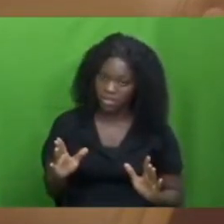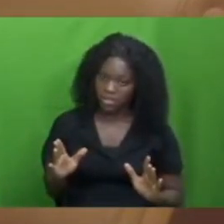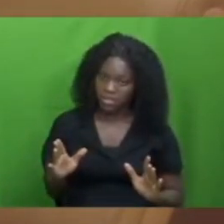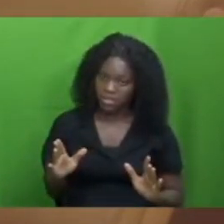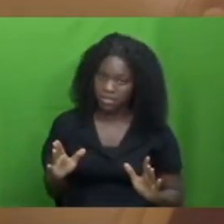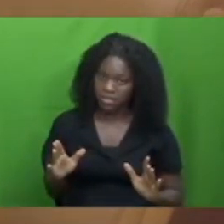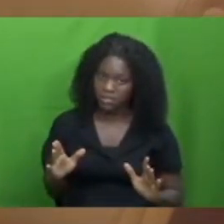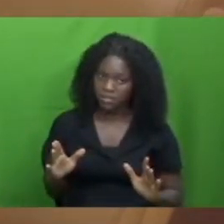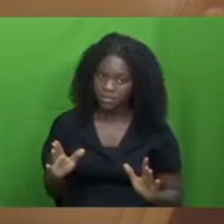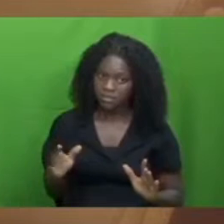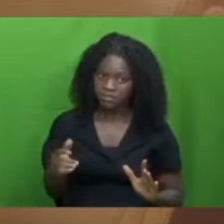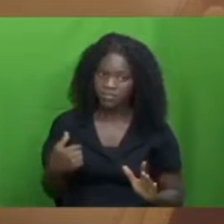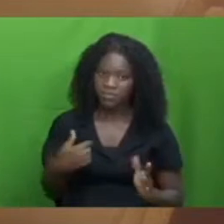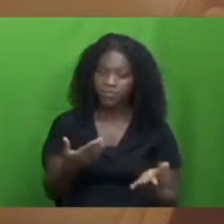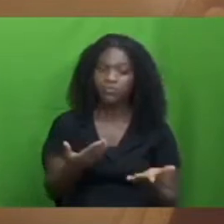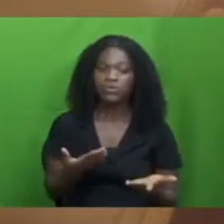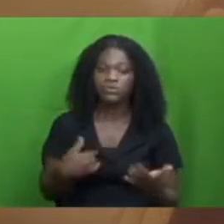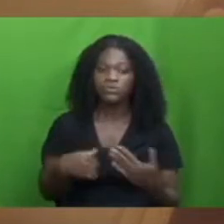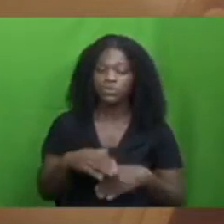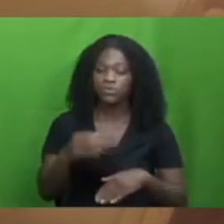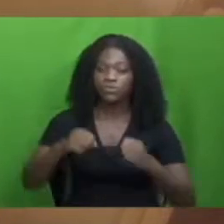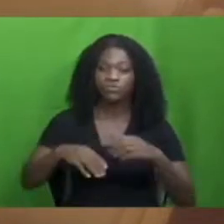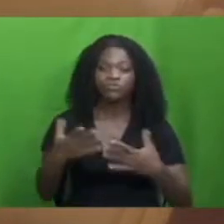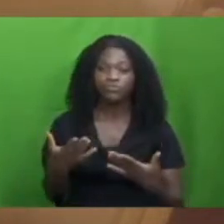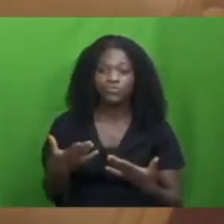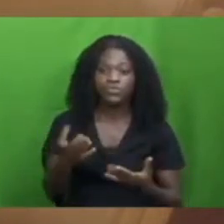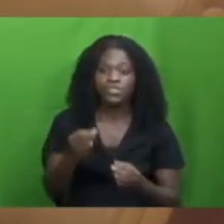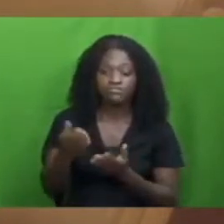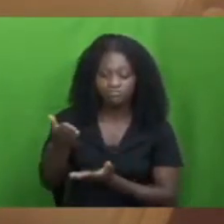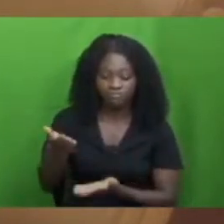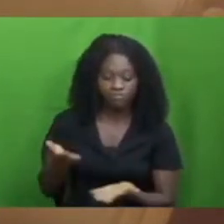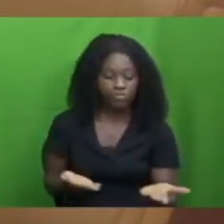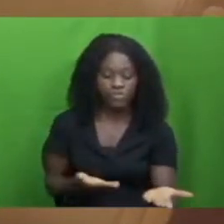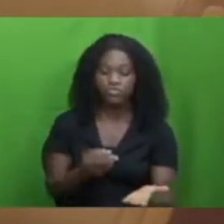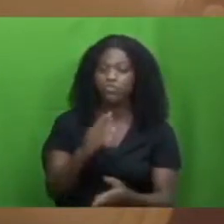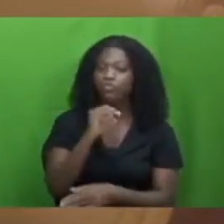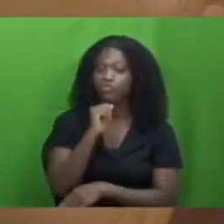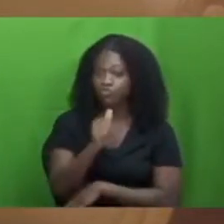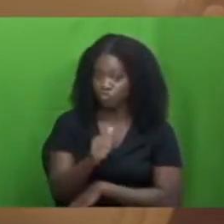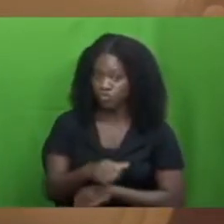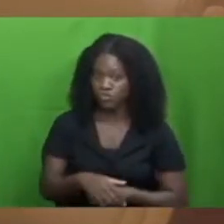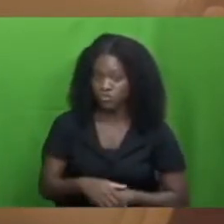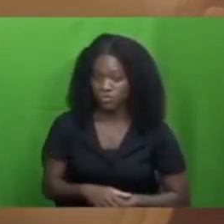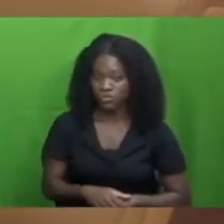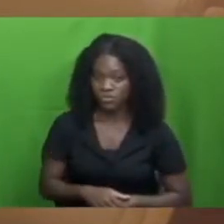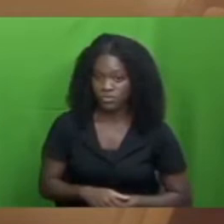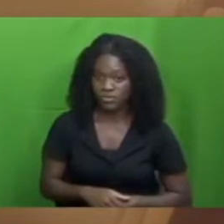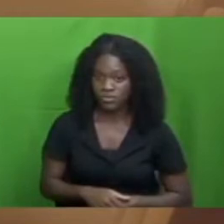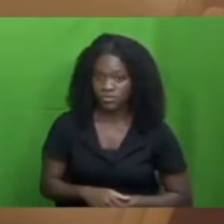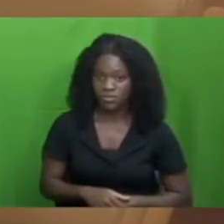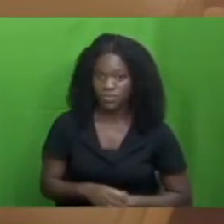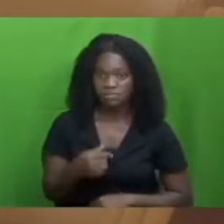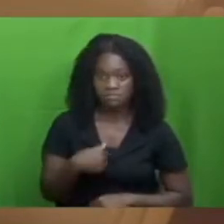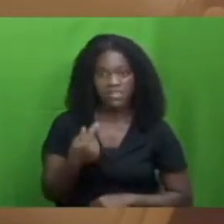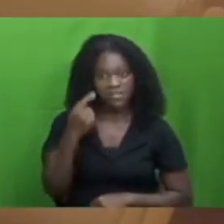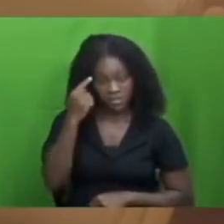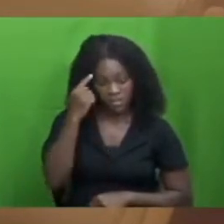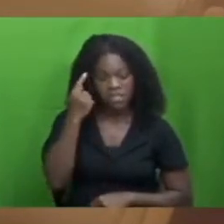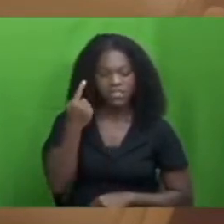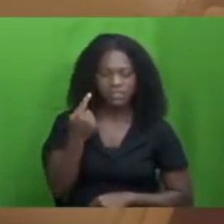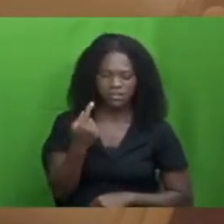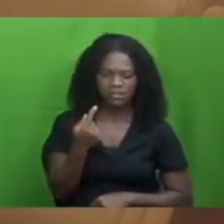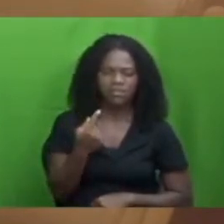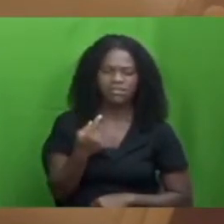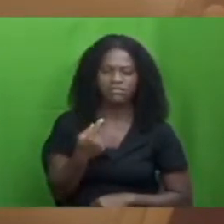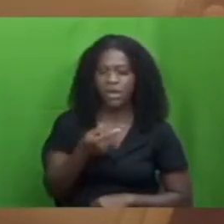would prefer that than, not today, I'm not saying today, yes, but I'm raising the issue, I'm contributing to the issue of whether